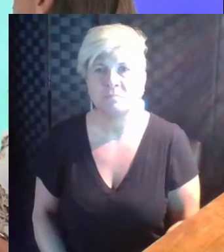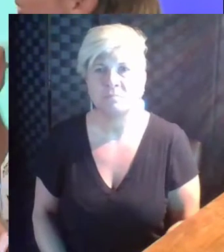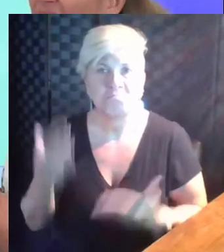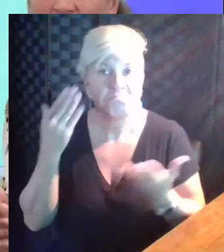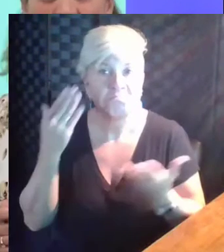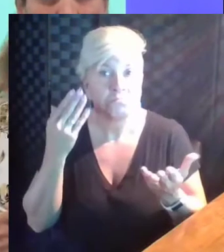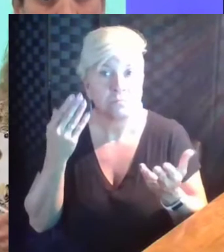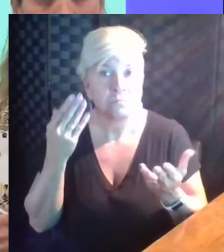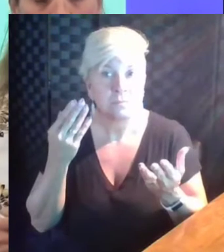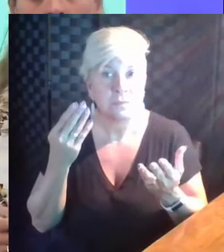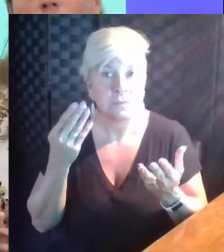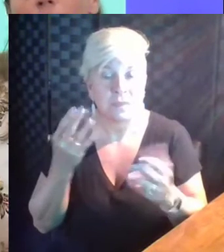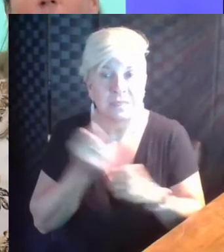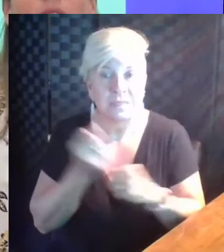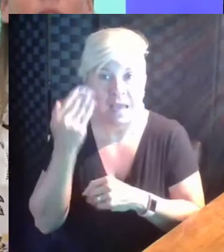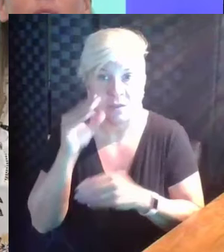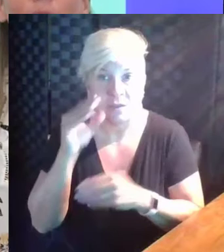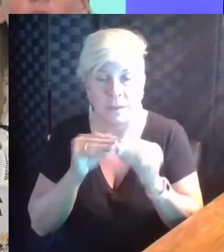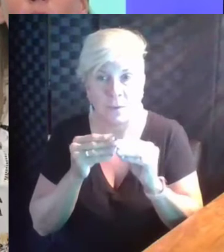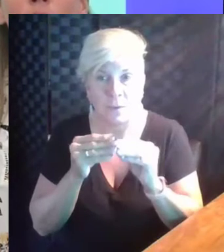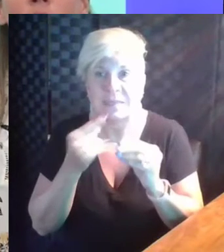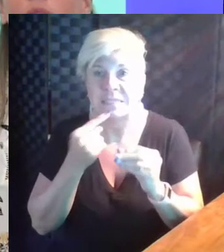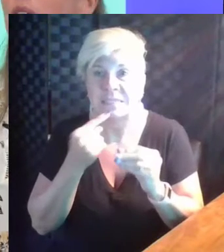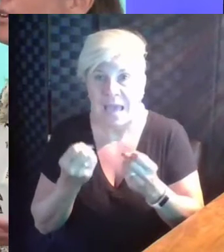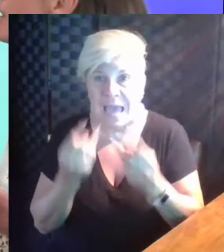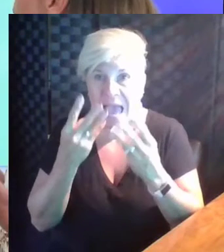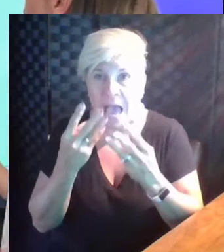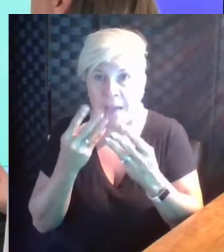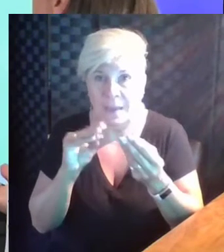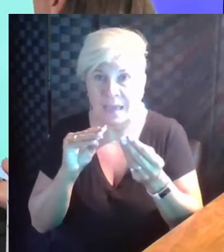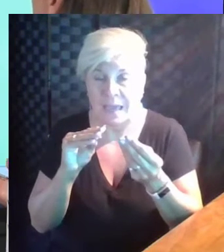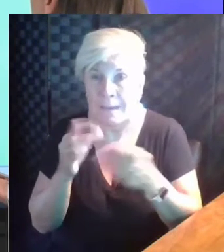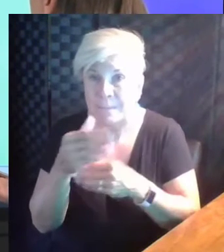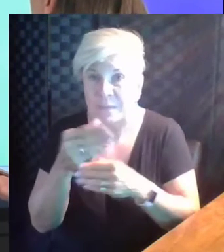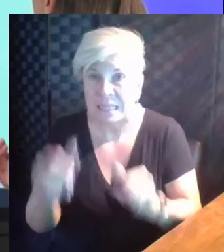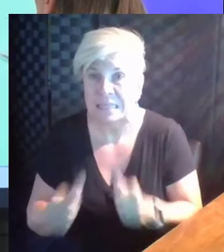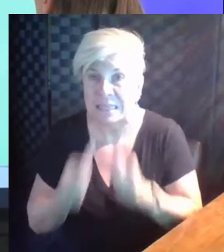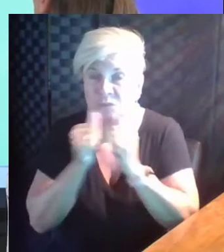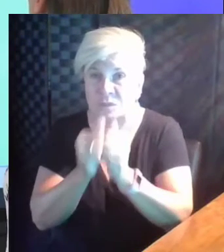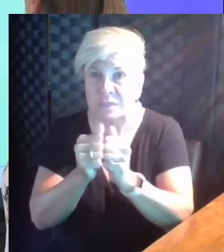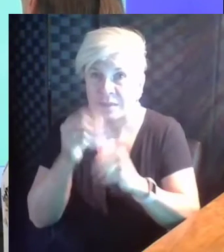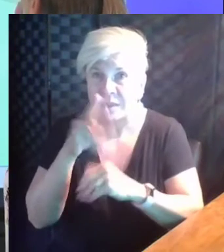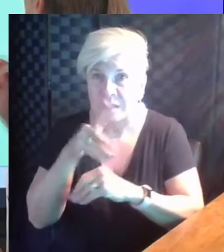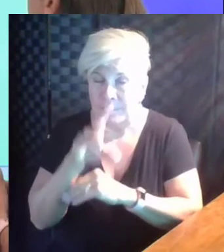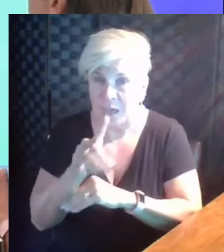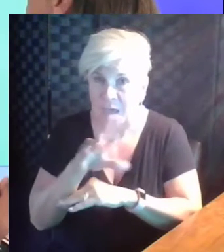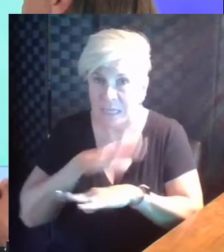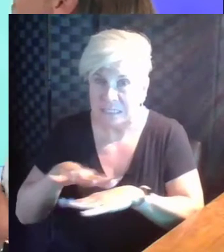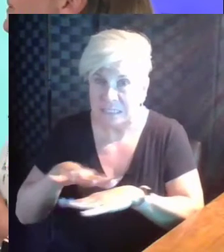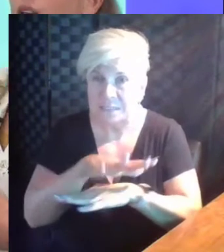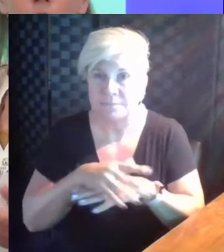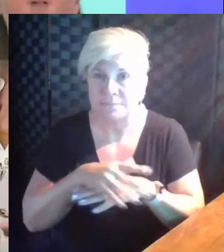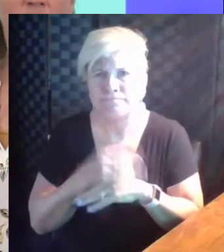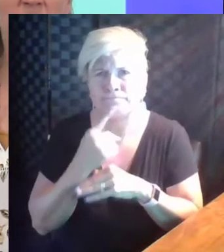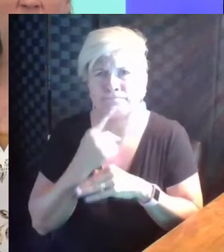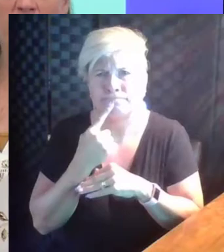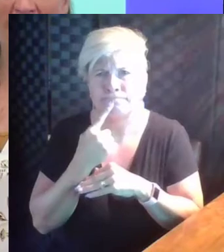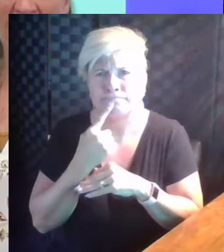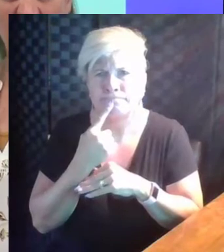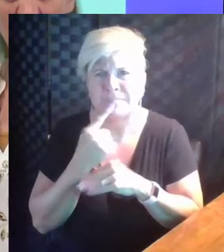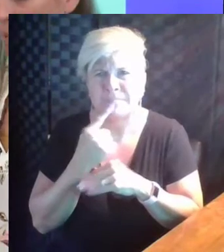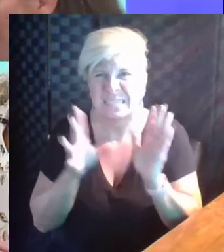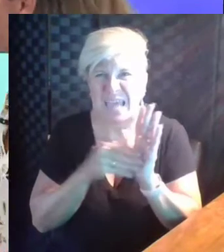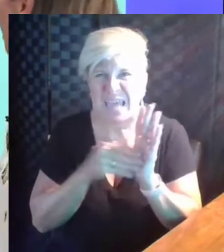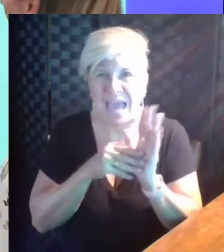going to give me that unknown number. That's going to tell me how many minnows live in the pond altogether. All right, well, let's